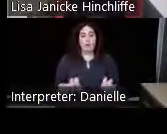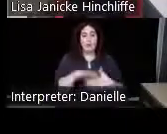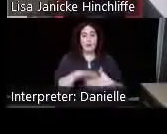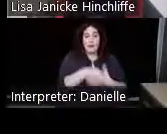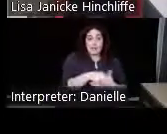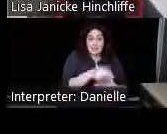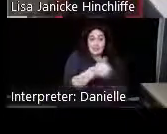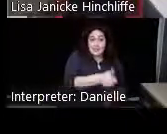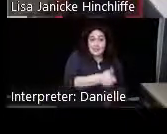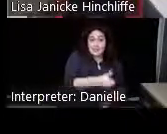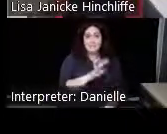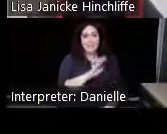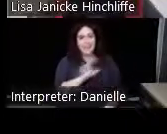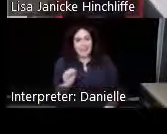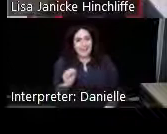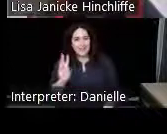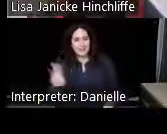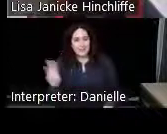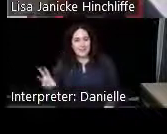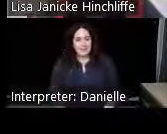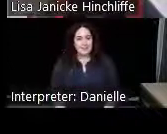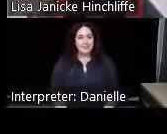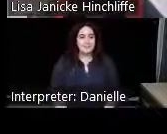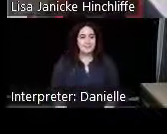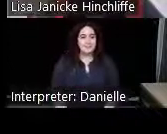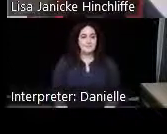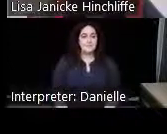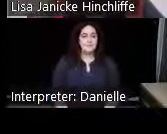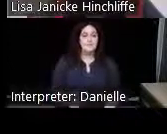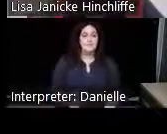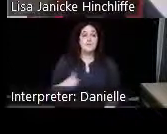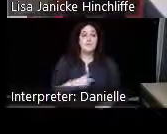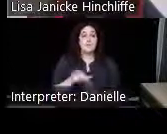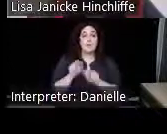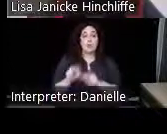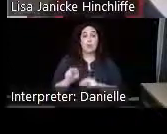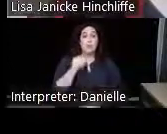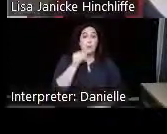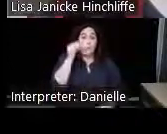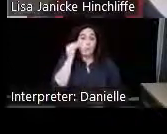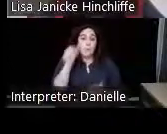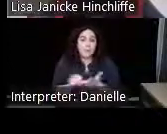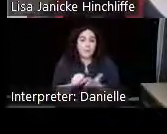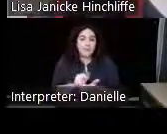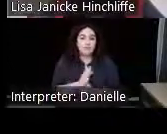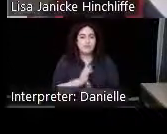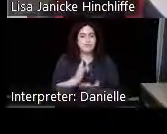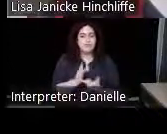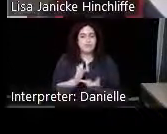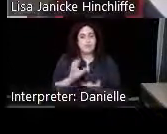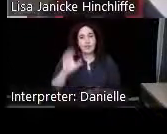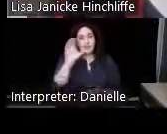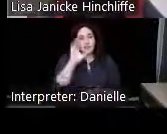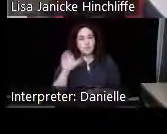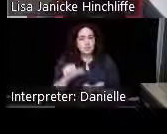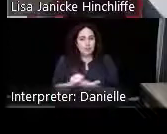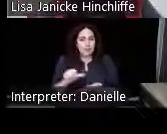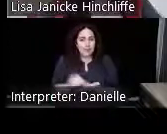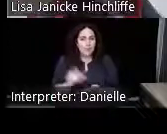evaluated was the home page of the preprint server, the search page, where you enter your search